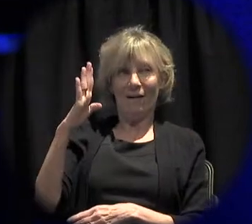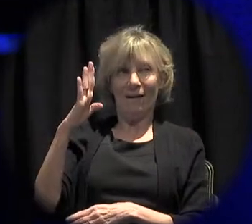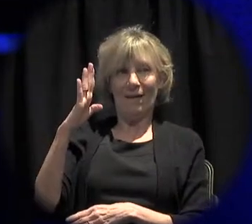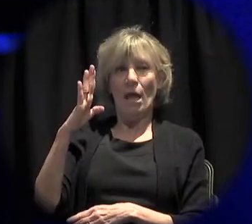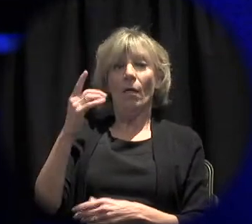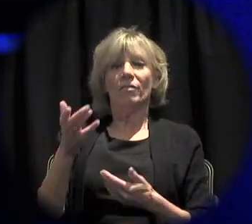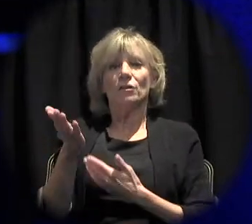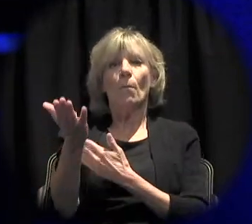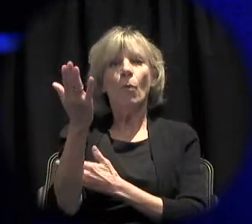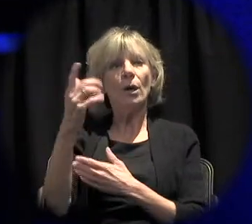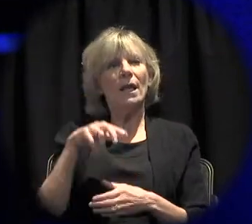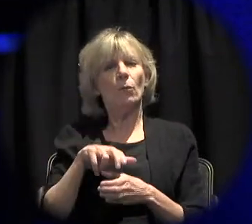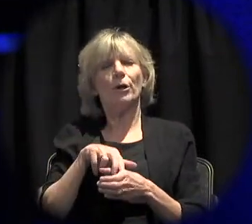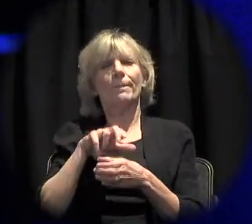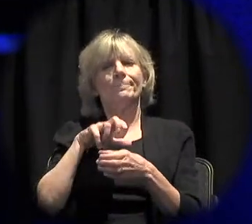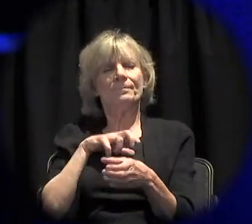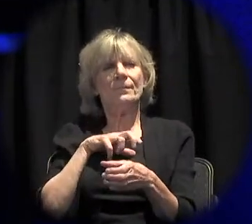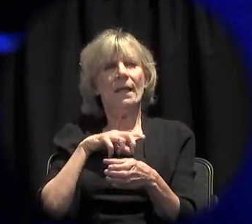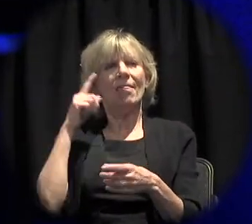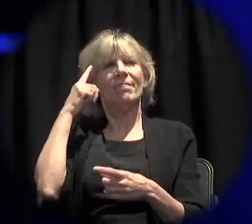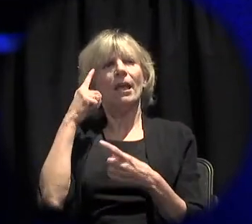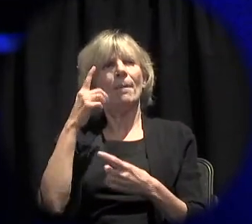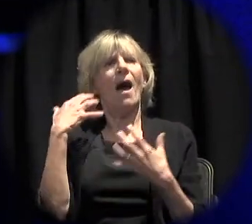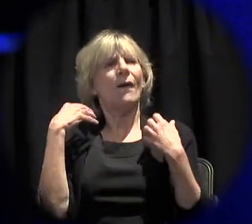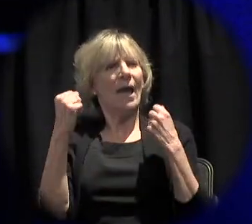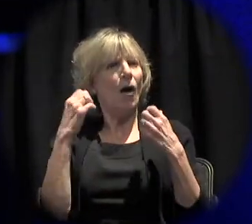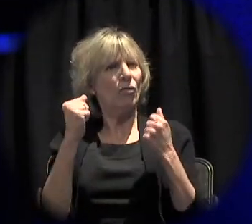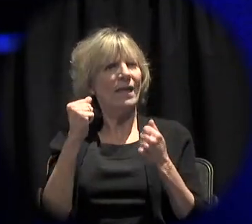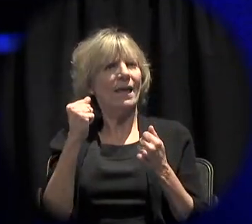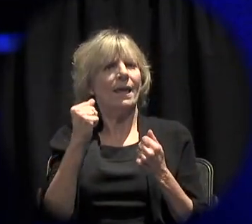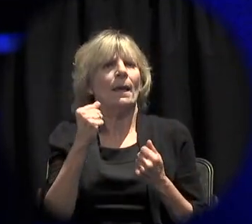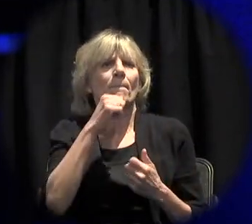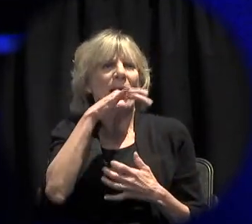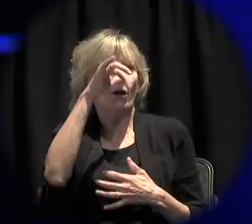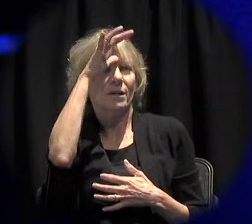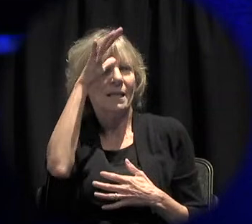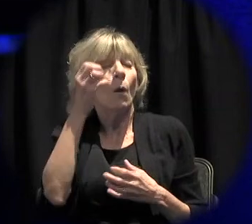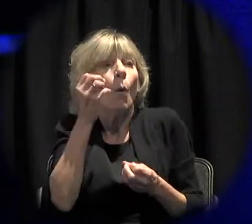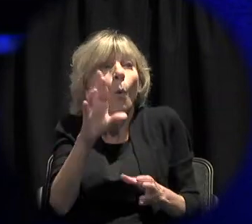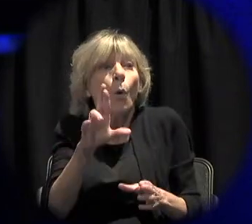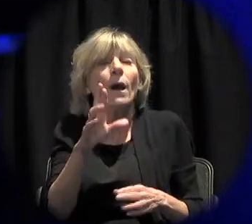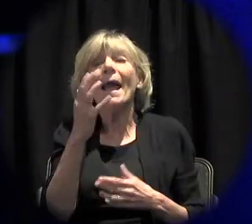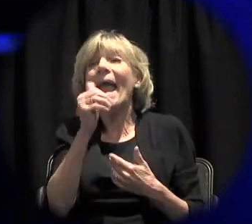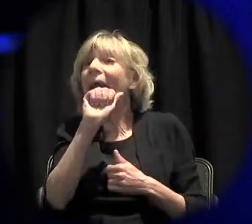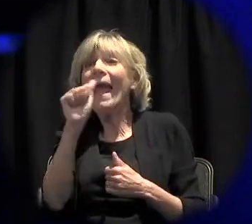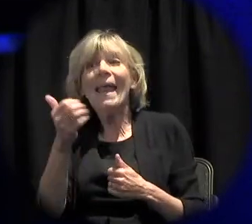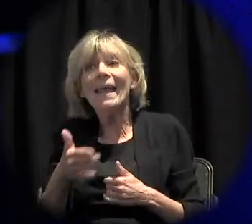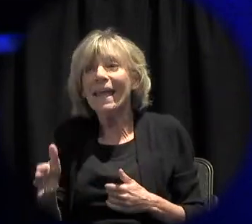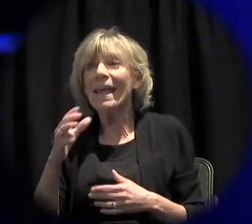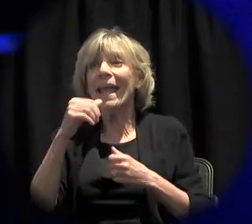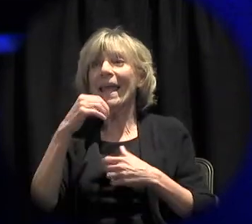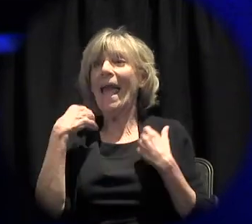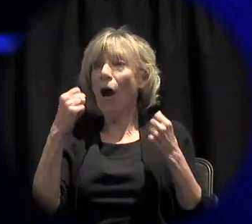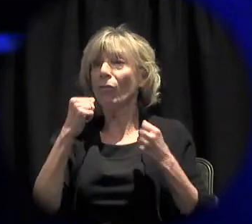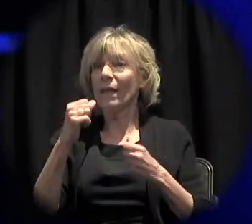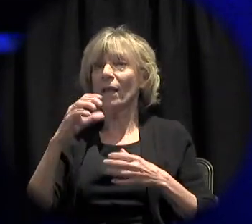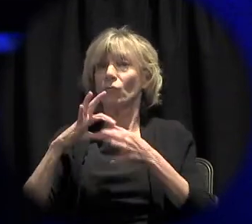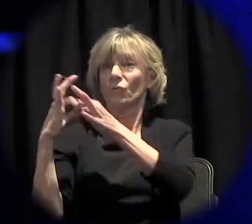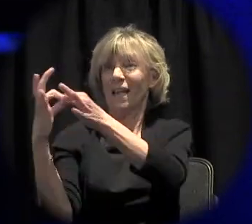back and talk about what healthy parenting or any healthy relationship looks like and learn more about our